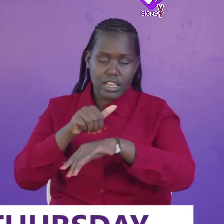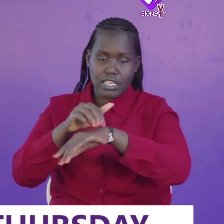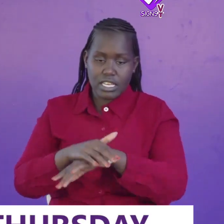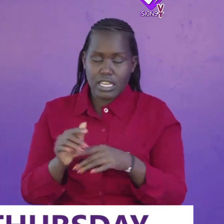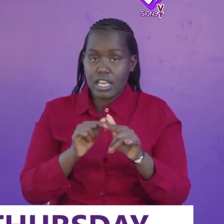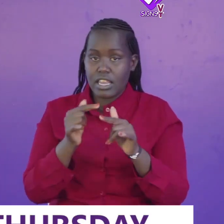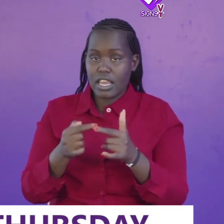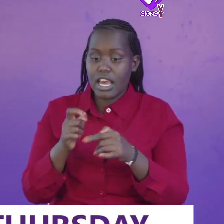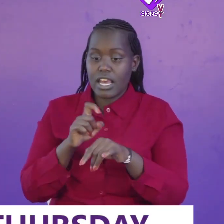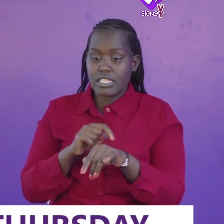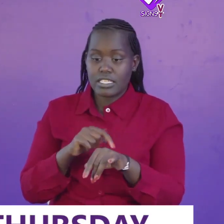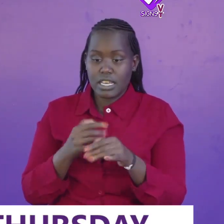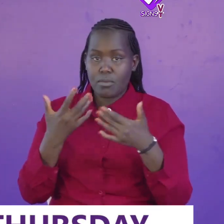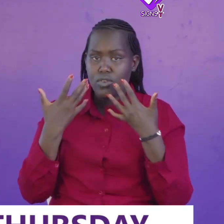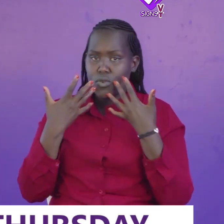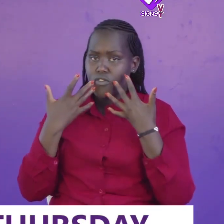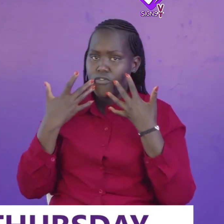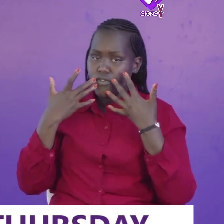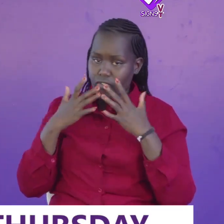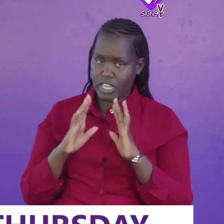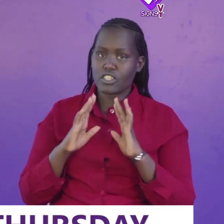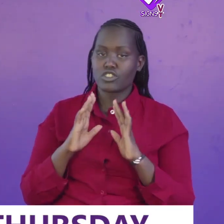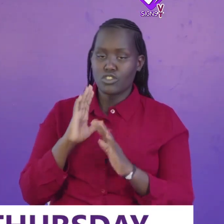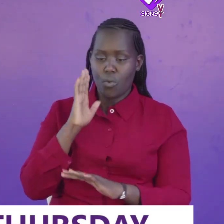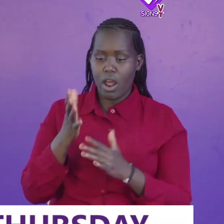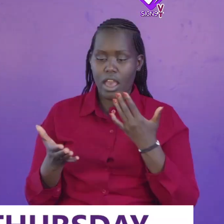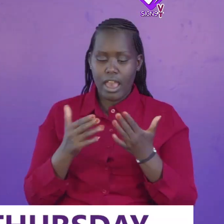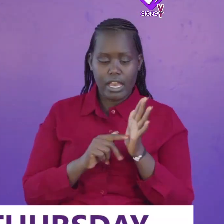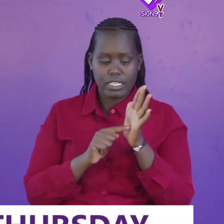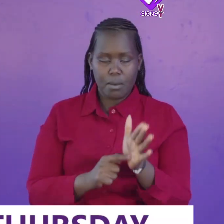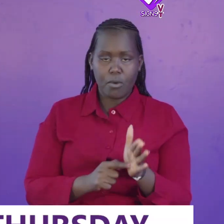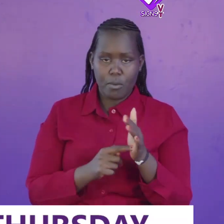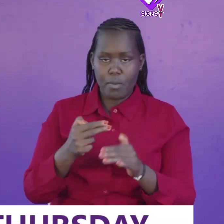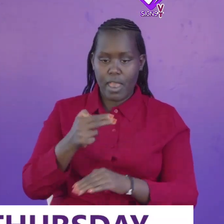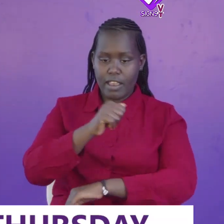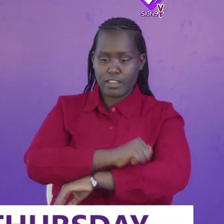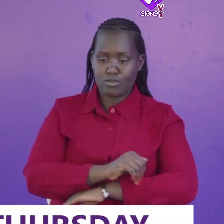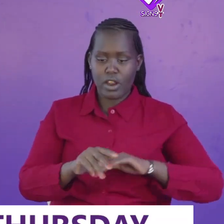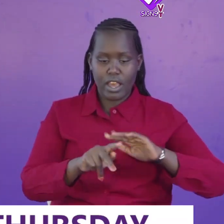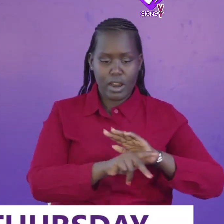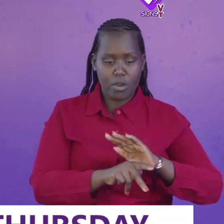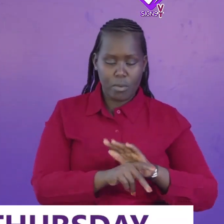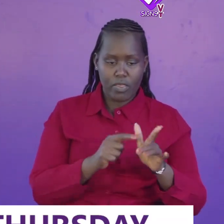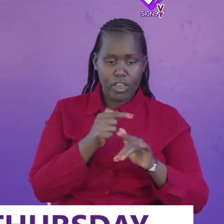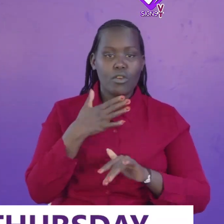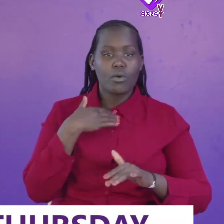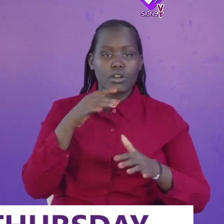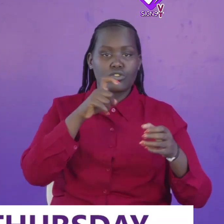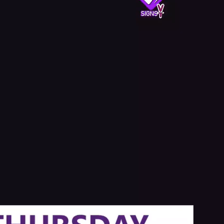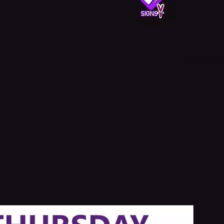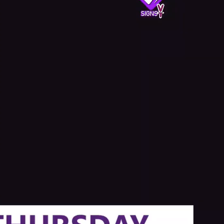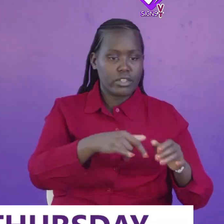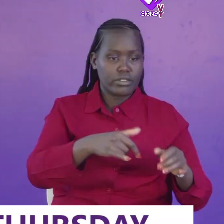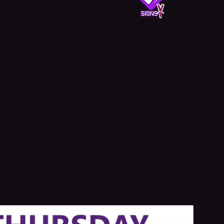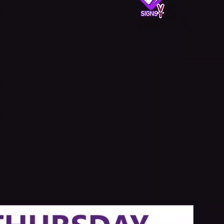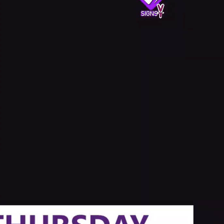like, siku utamaliza maybe high school or maybe primary school and you want to join them uko majuu, just give them a